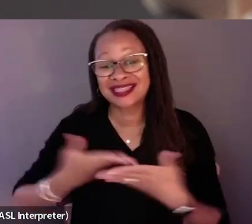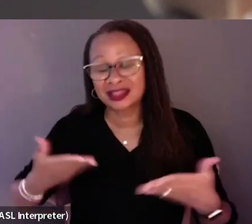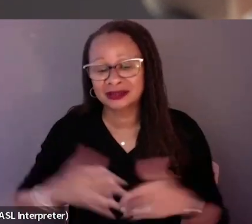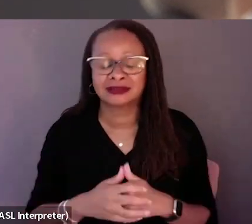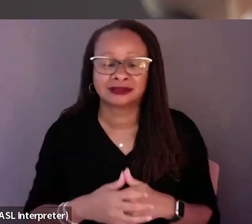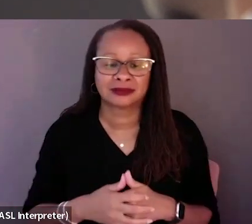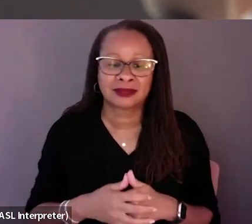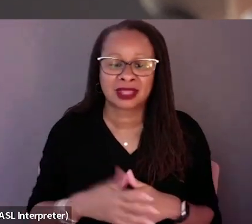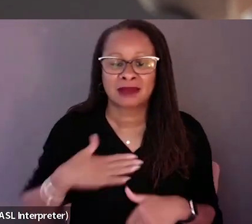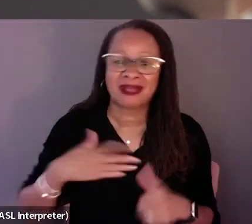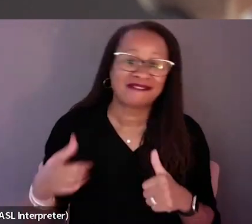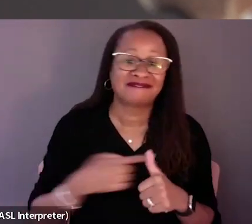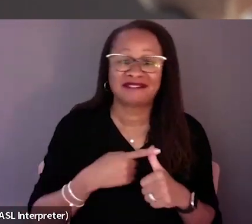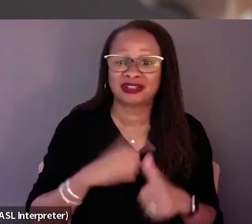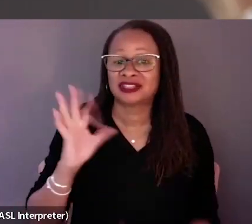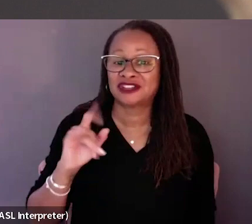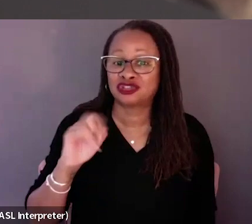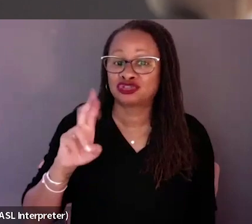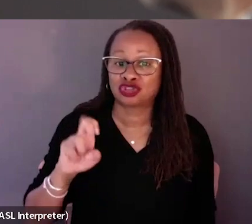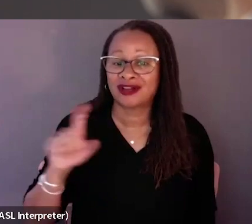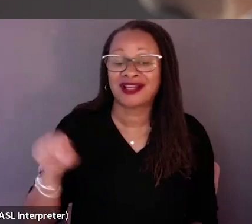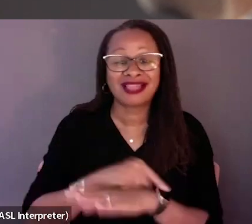my first feature-length documentary,